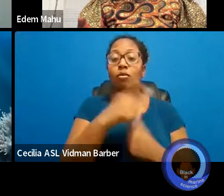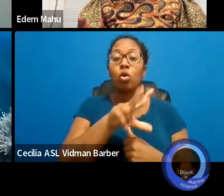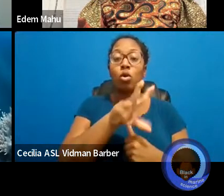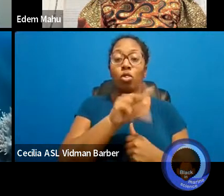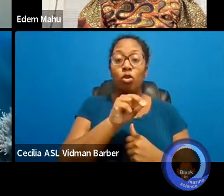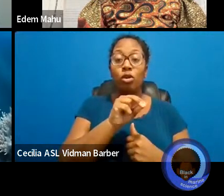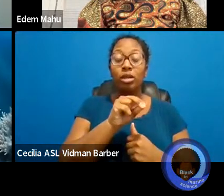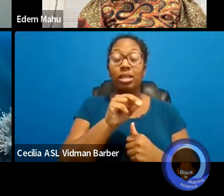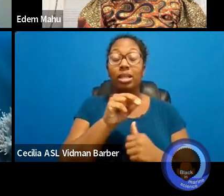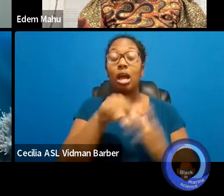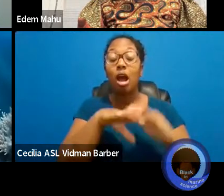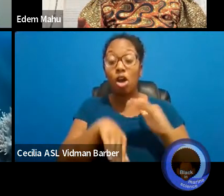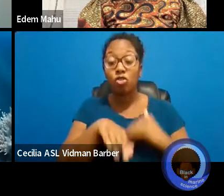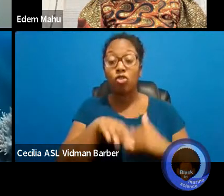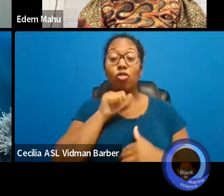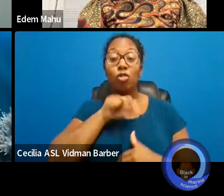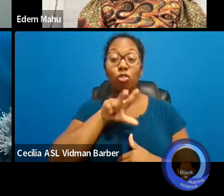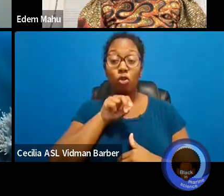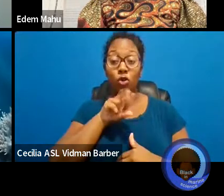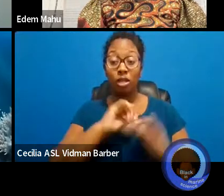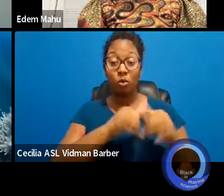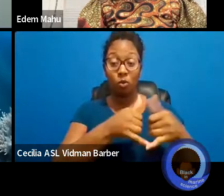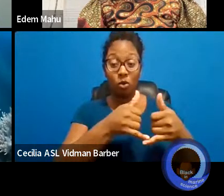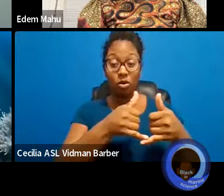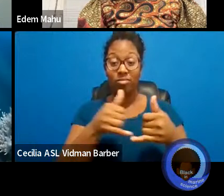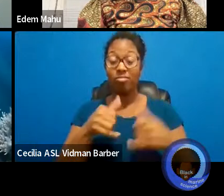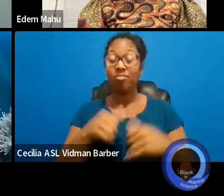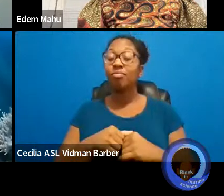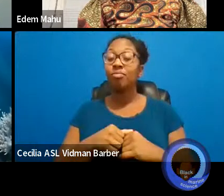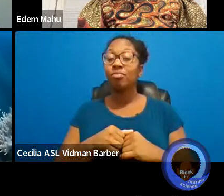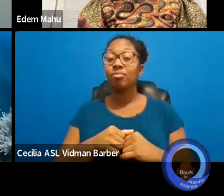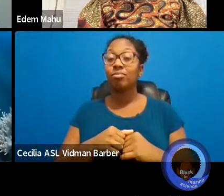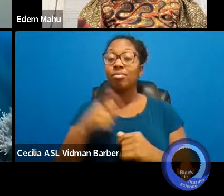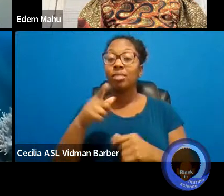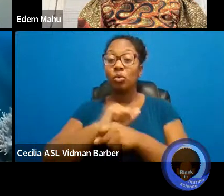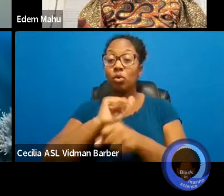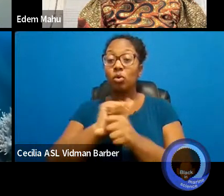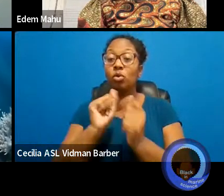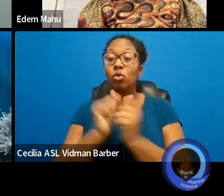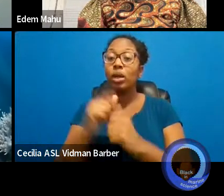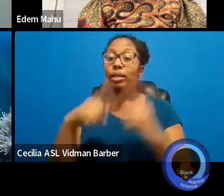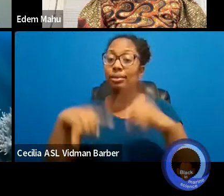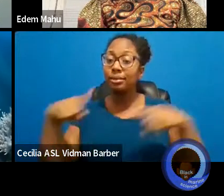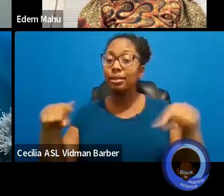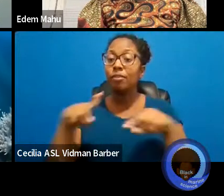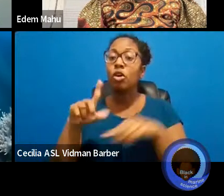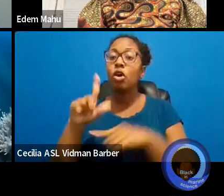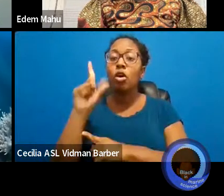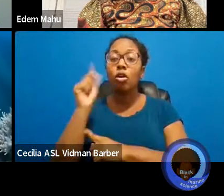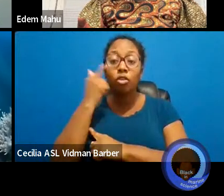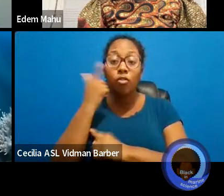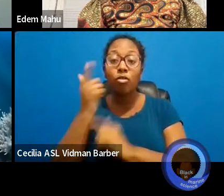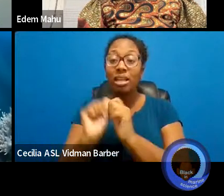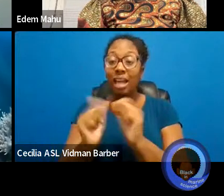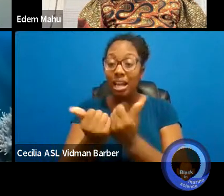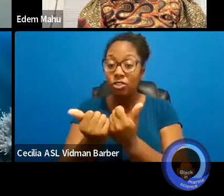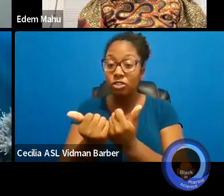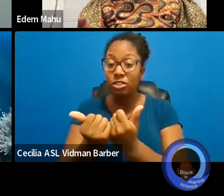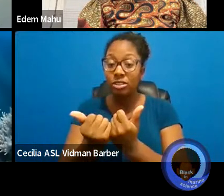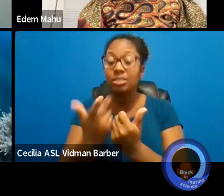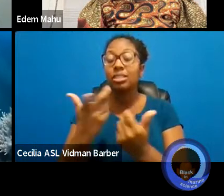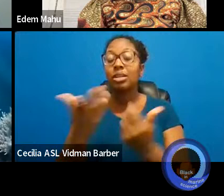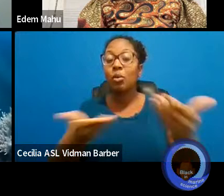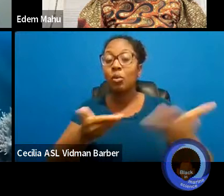Awards. Mr. Forbi works closely with different local NGOs and government agencies. I would like to take the time to welcome